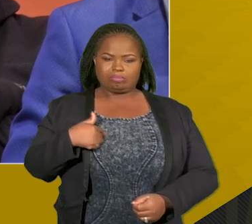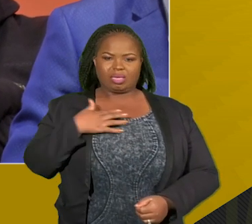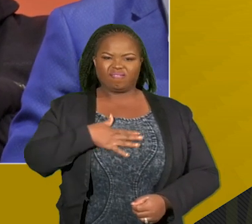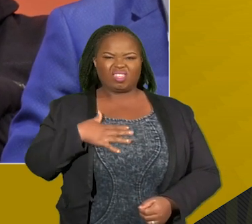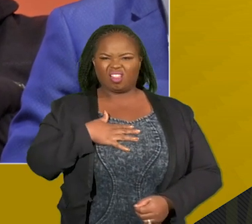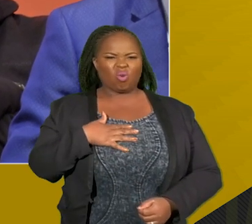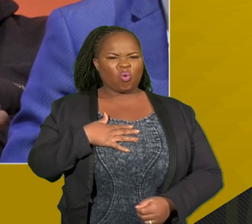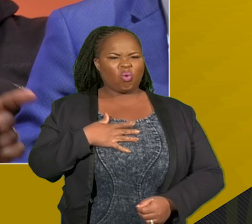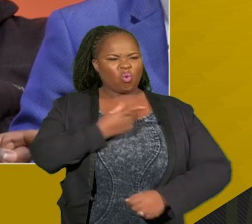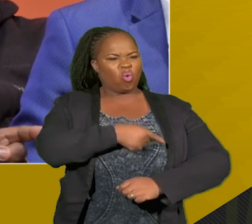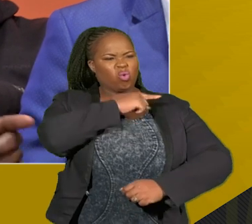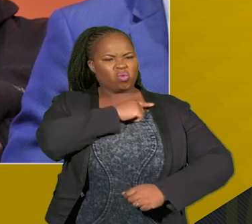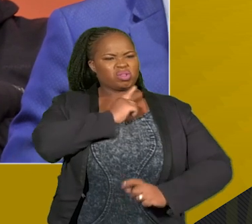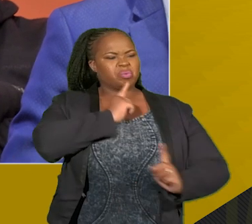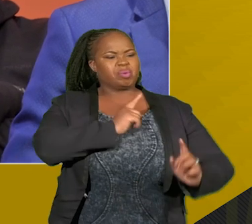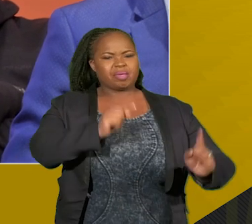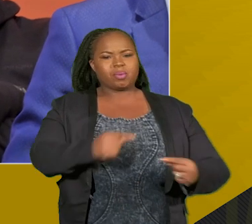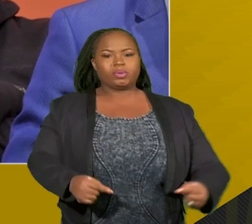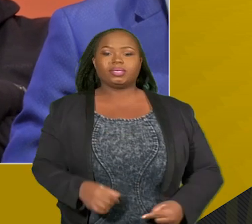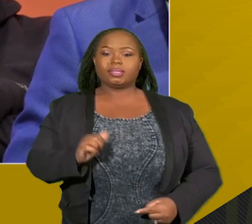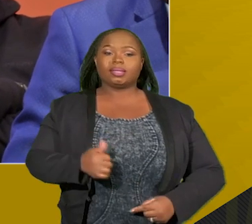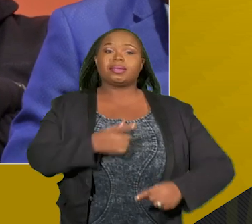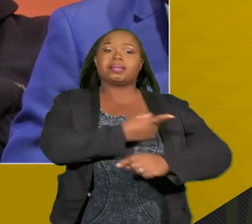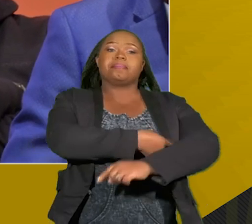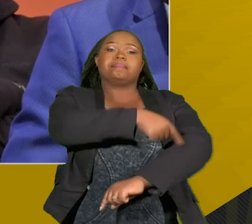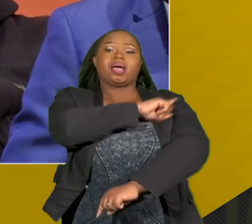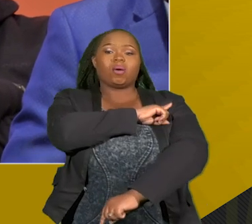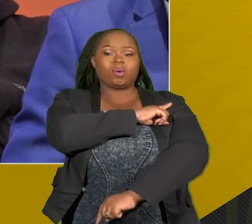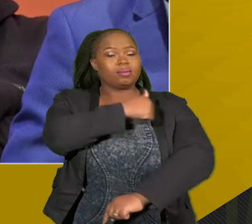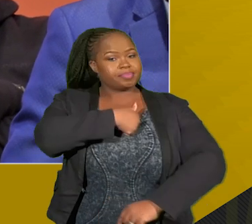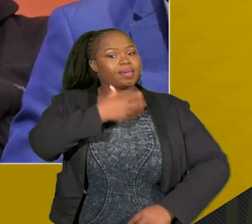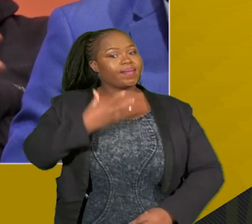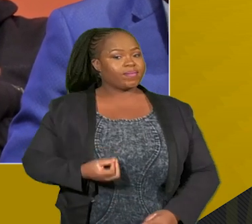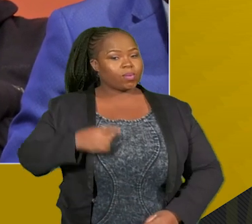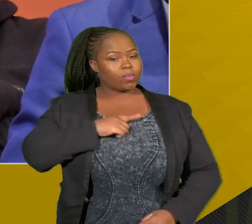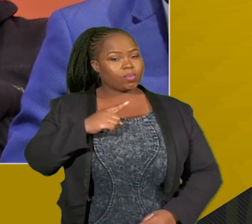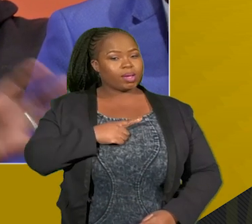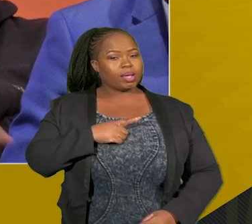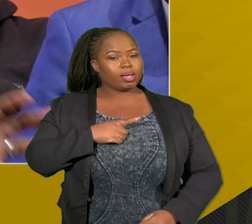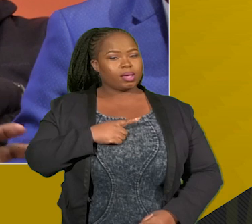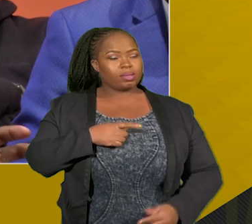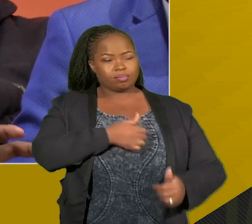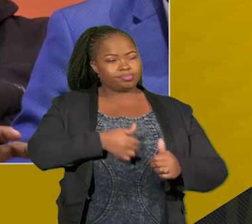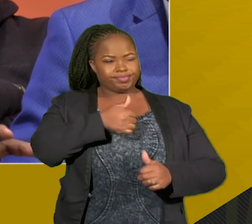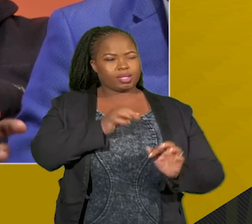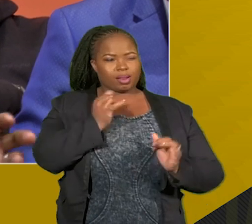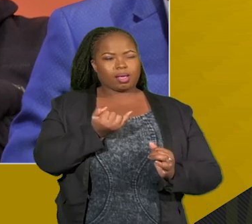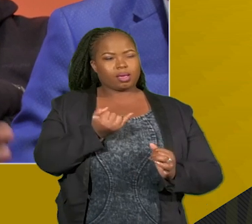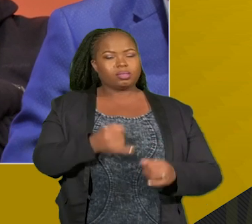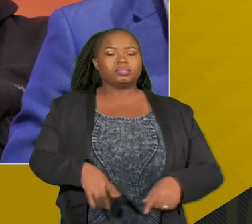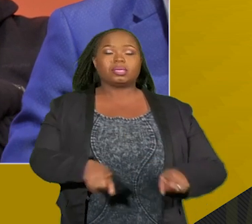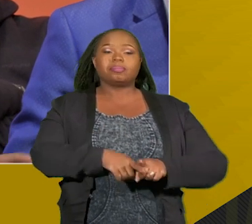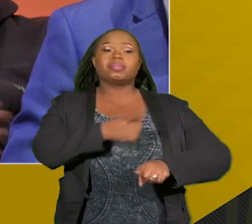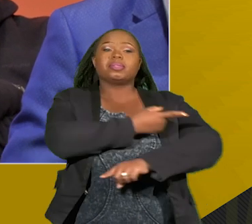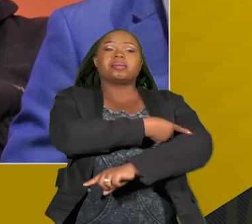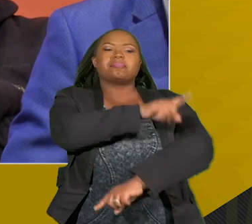the authority arm. So what I do then, the power because authority is institutionalized, but